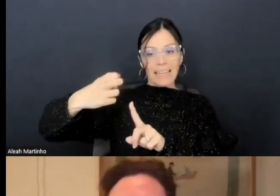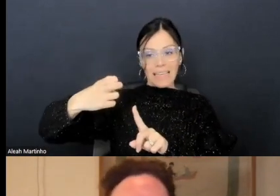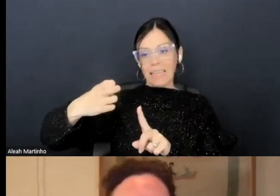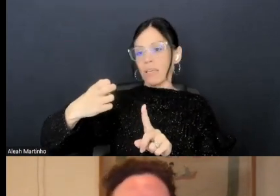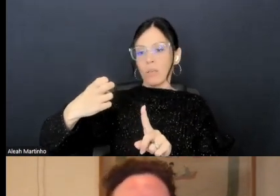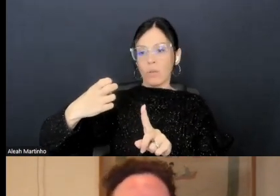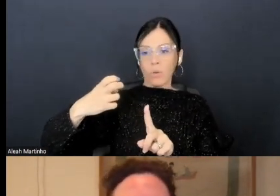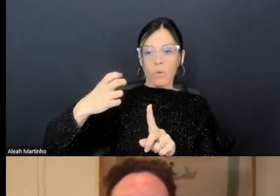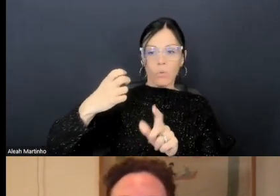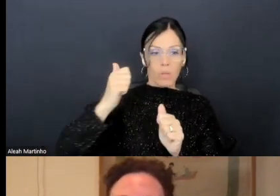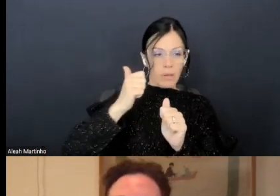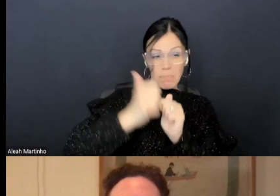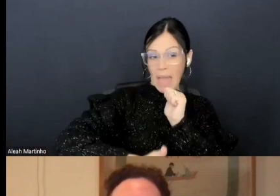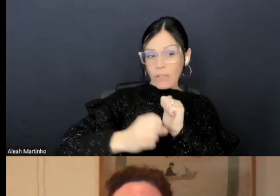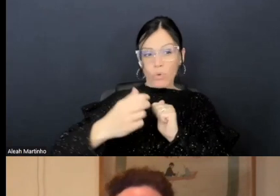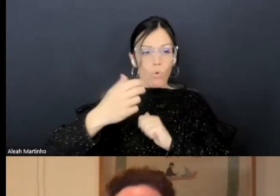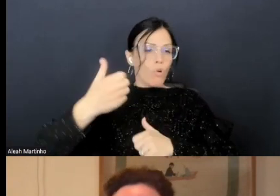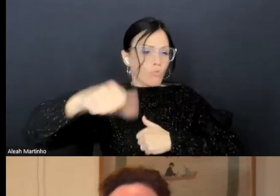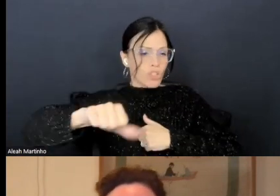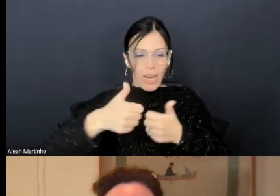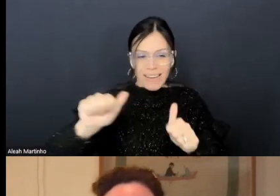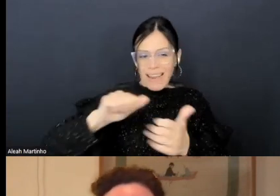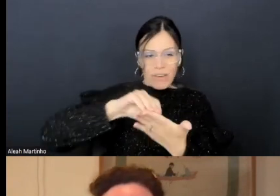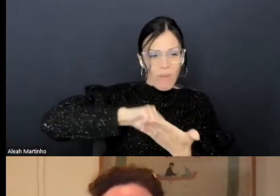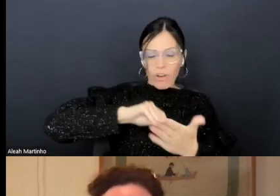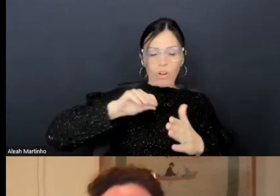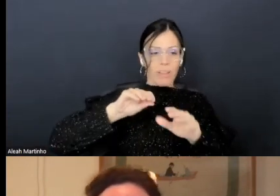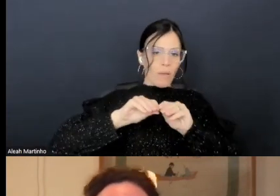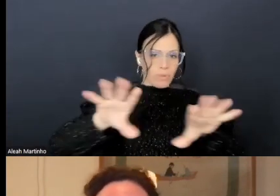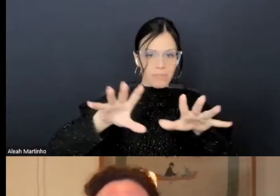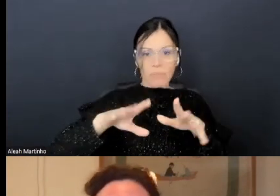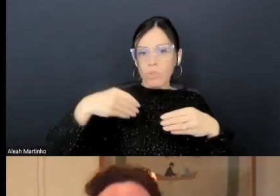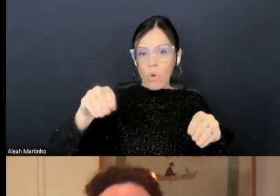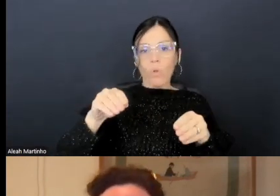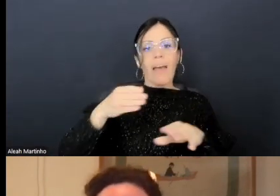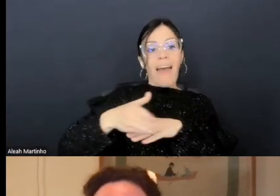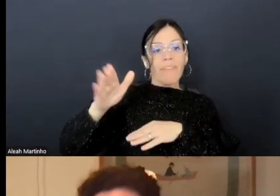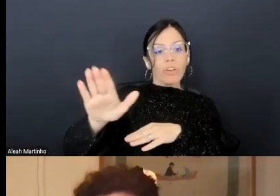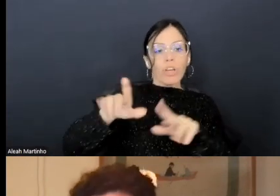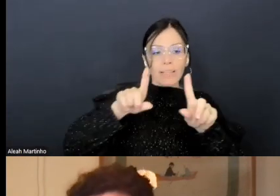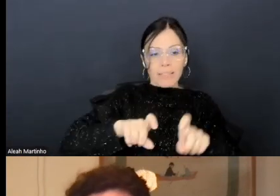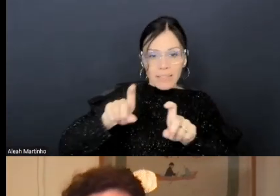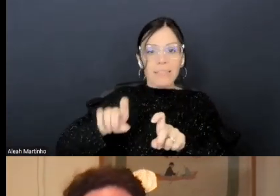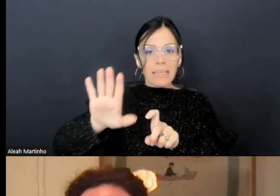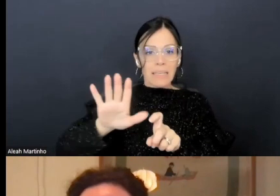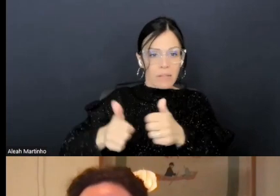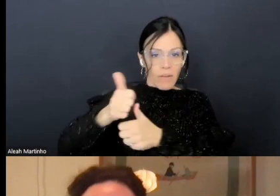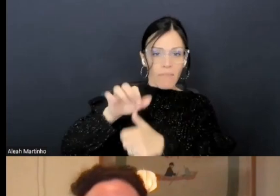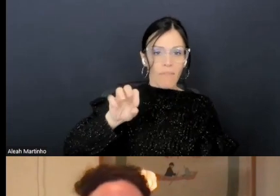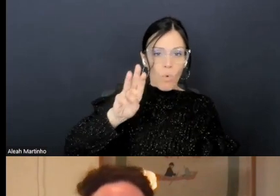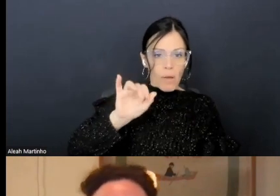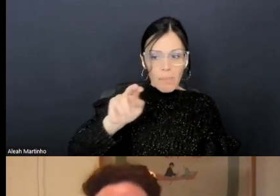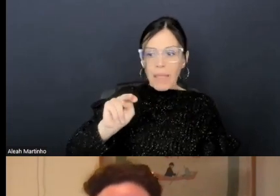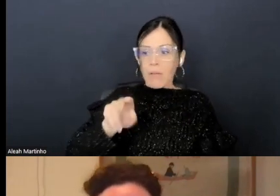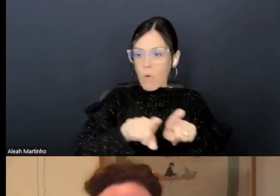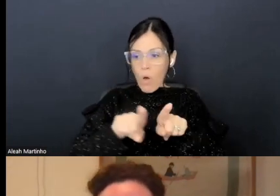record that was sold after edison's audiometric exam his foreman also visited bell labs to have